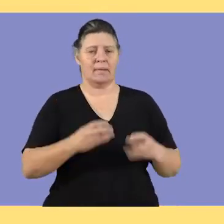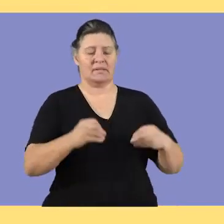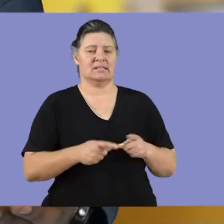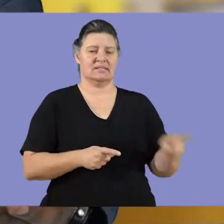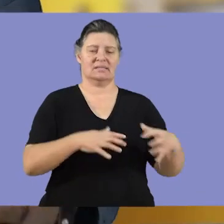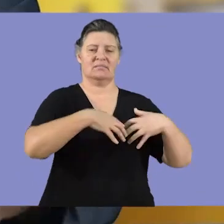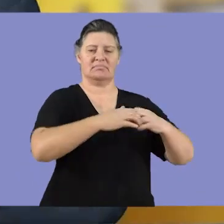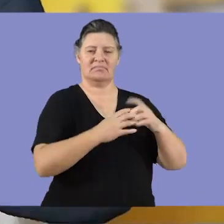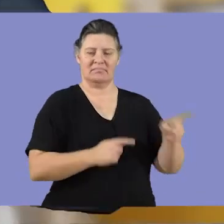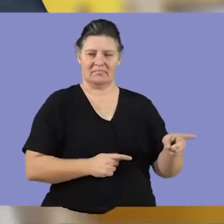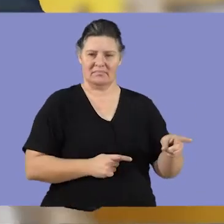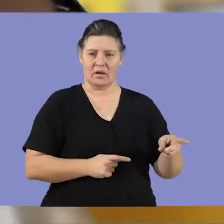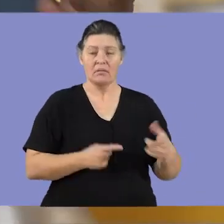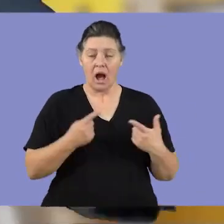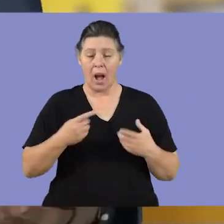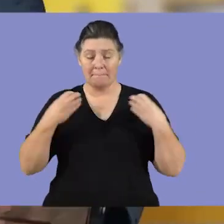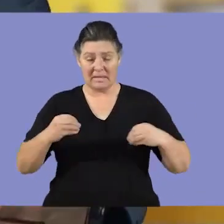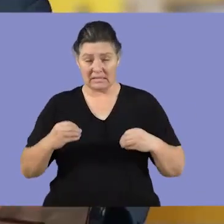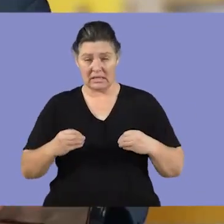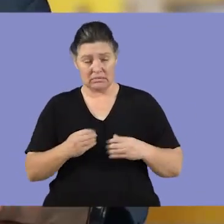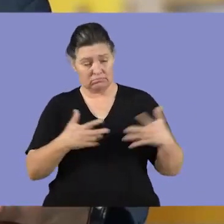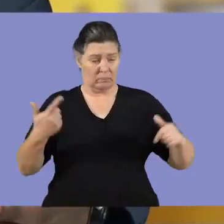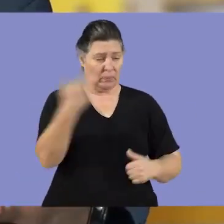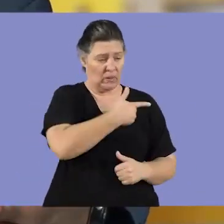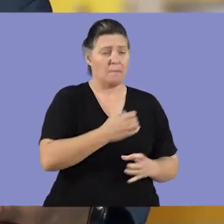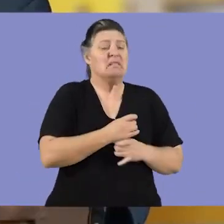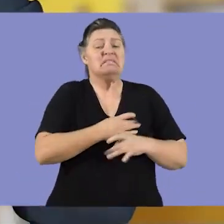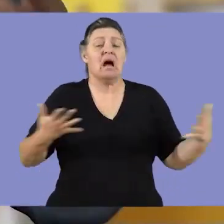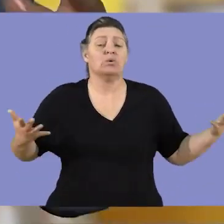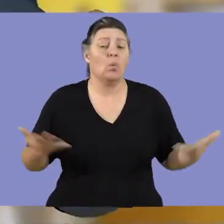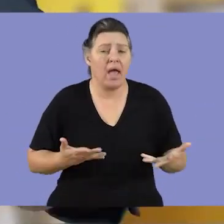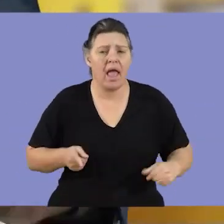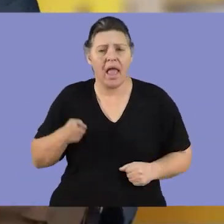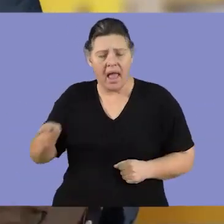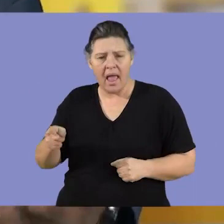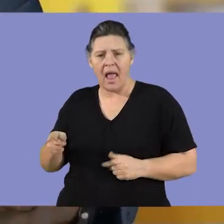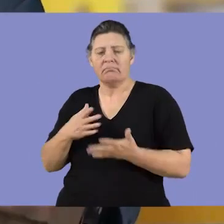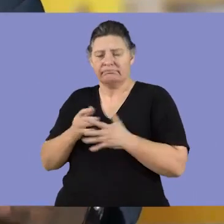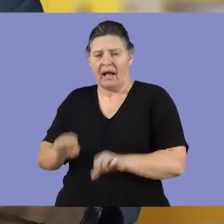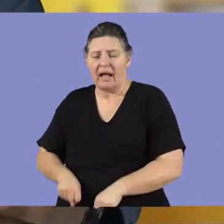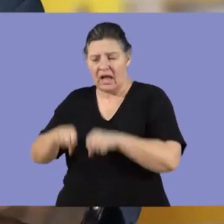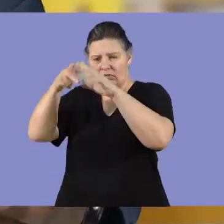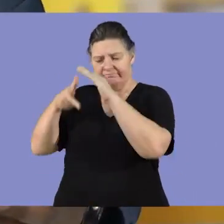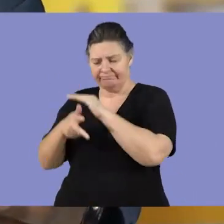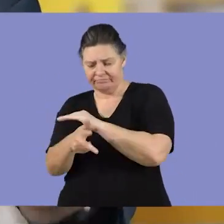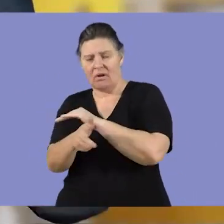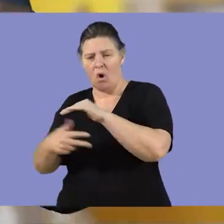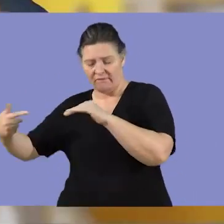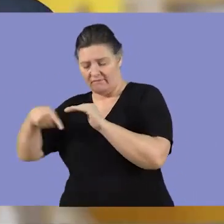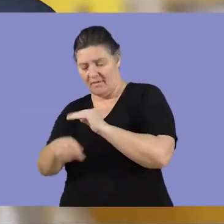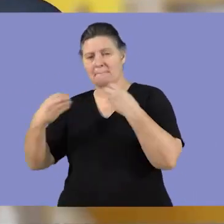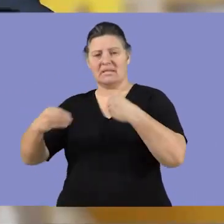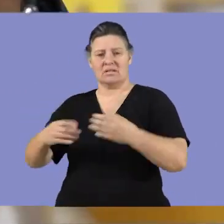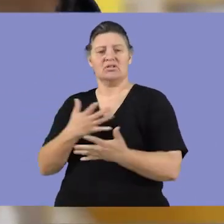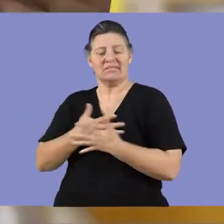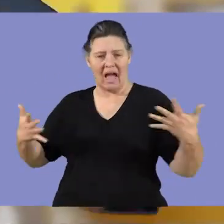of people that have made it big in the business world, they'll tell you, I started my business in my garage. That means they started